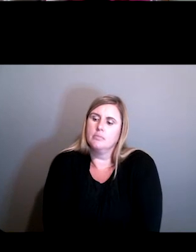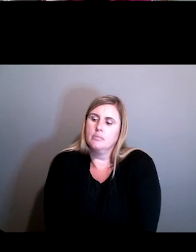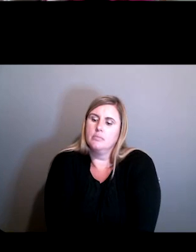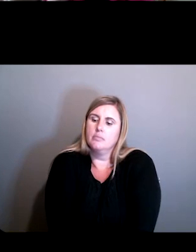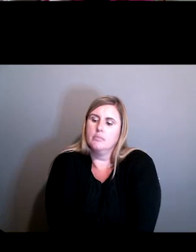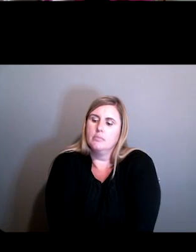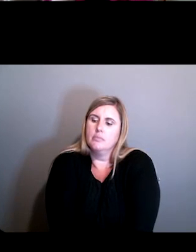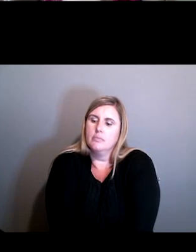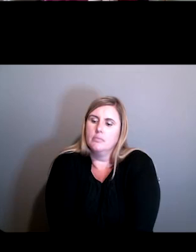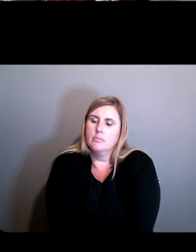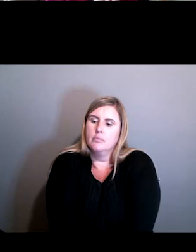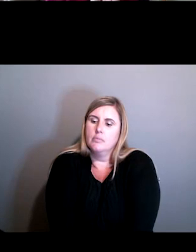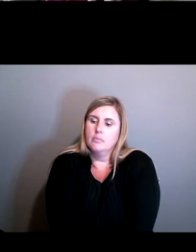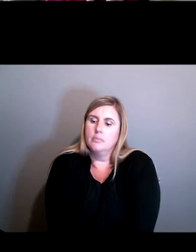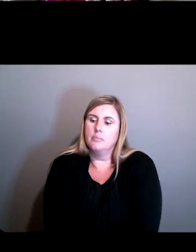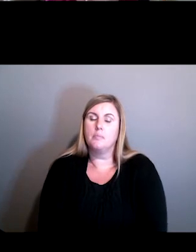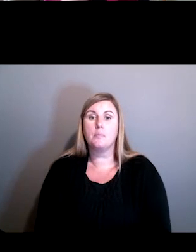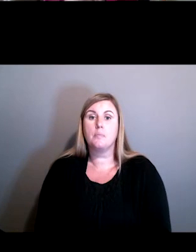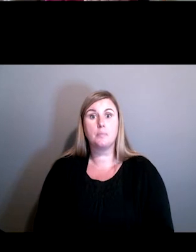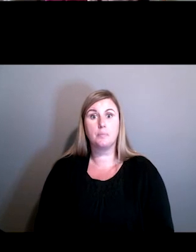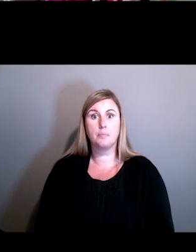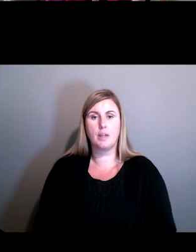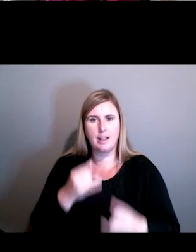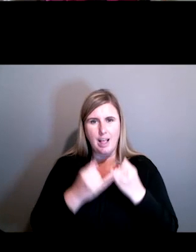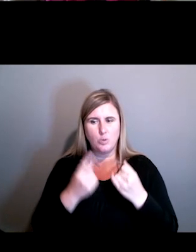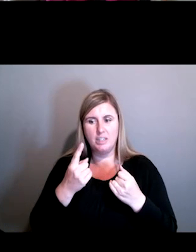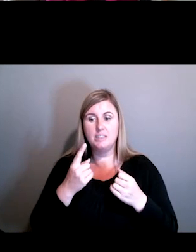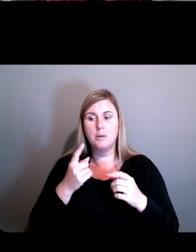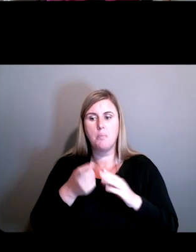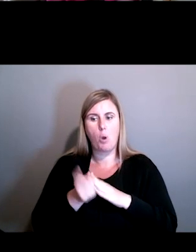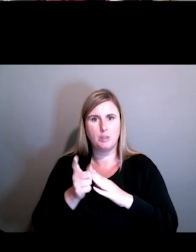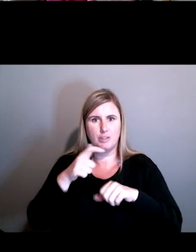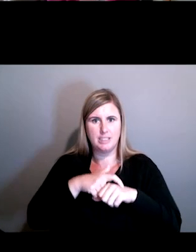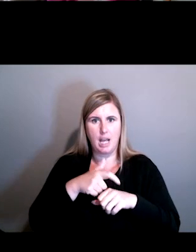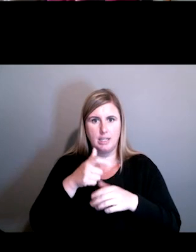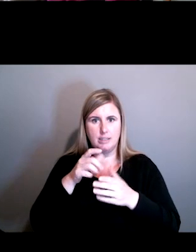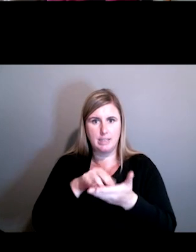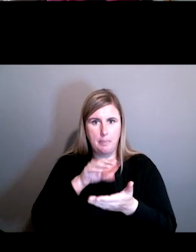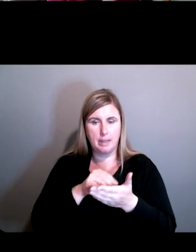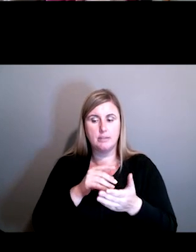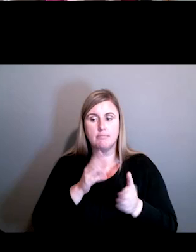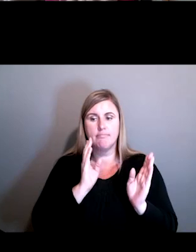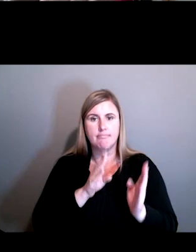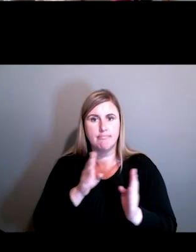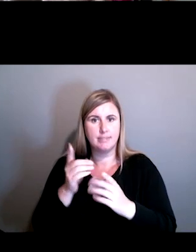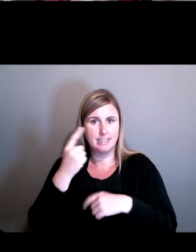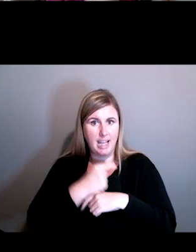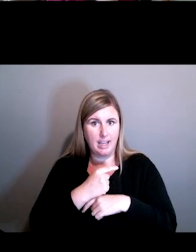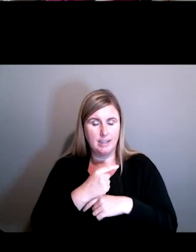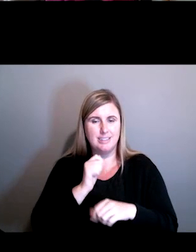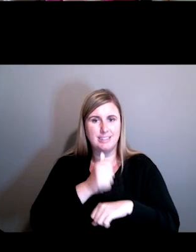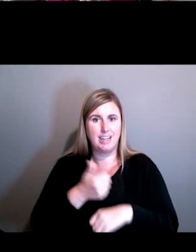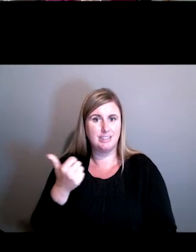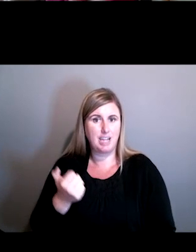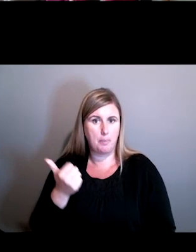And the last one is momentary time sampling. This also has the day broken up into intervals. You're going to set a timer When the timer goes